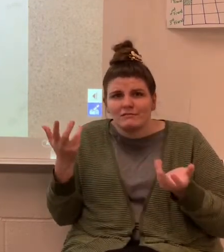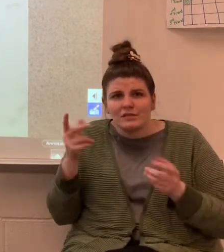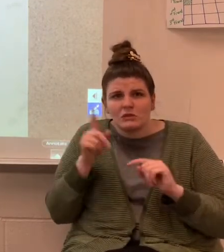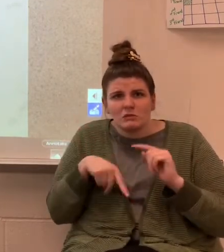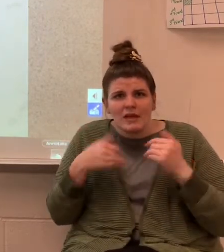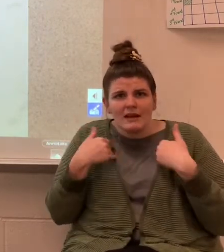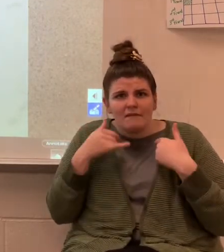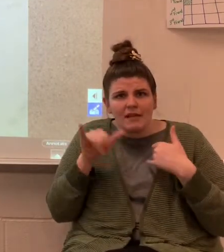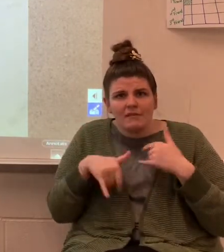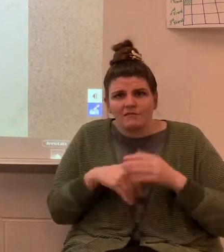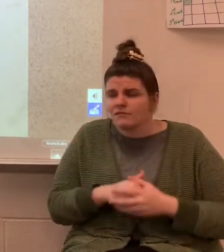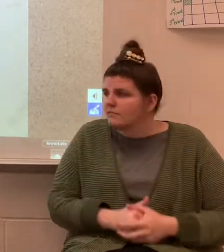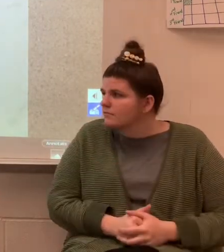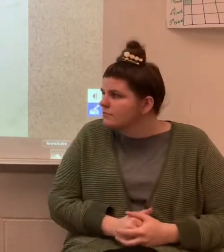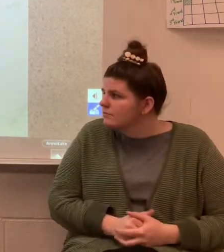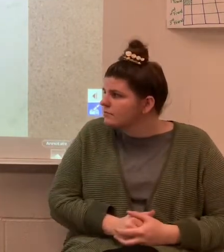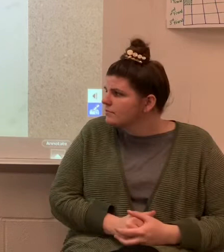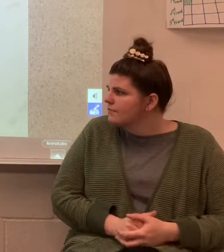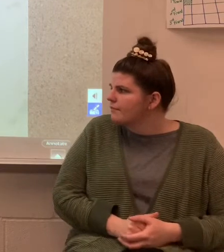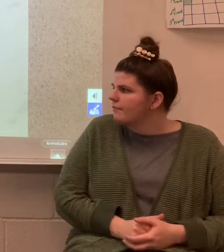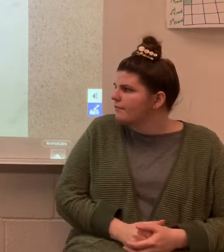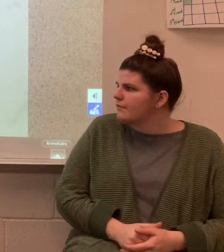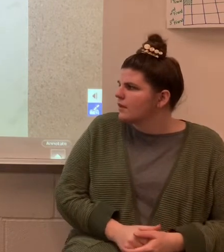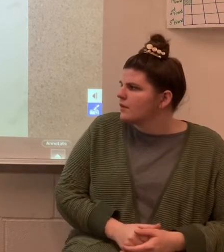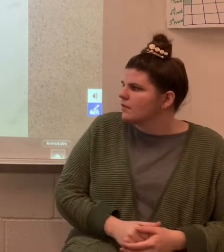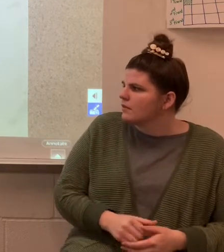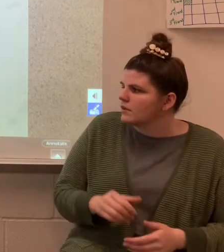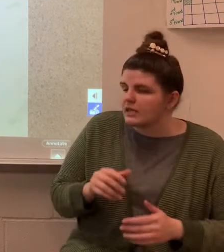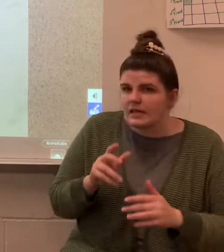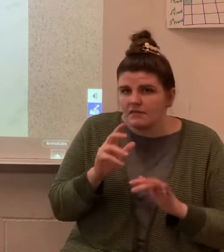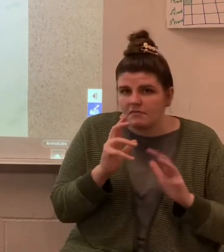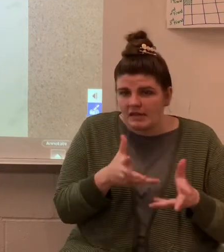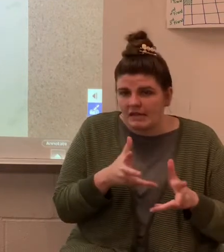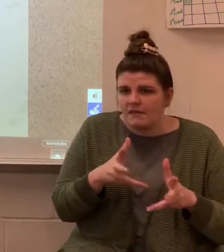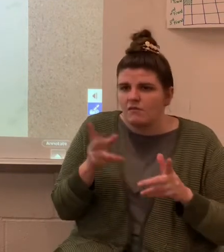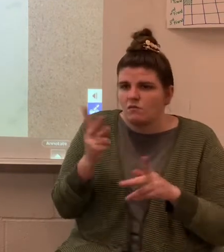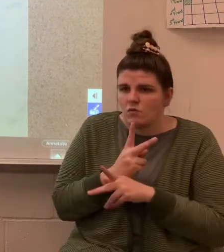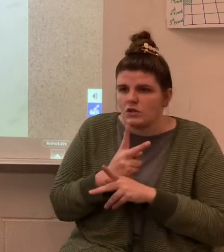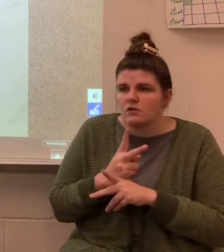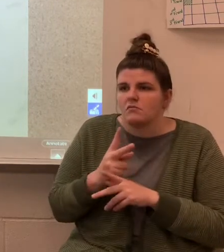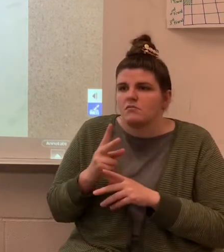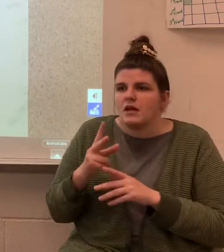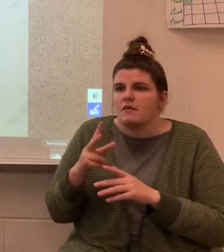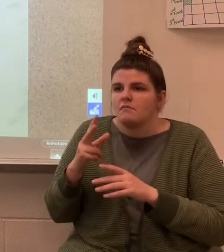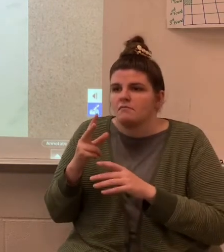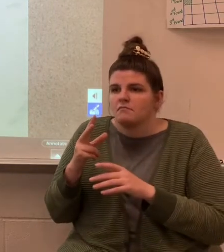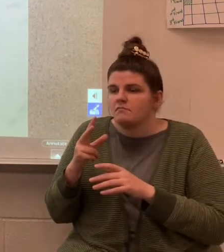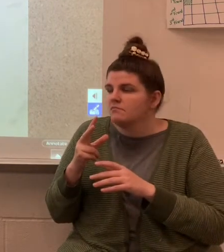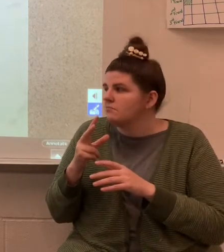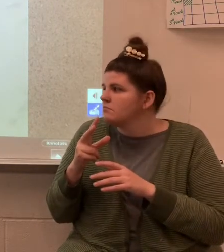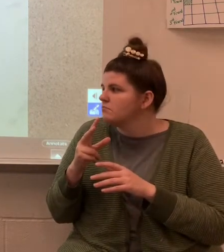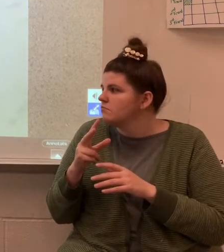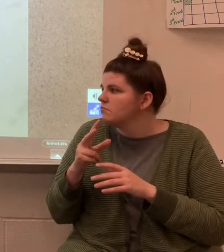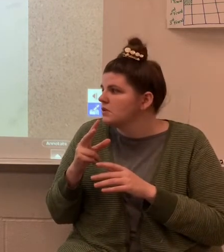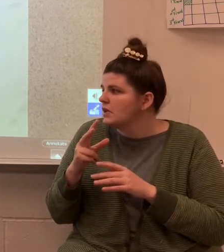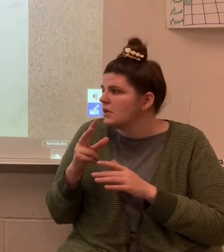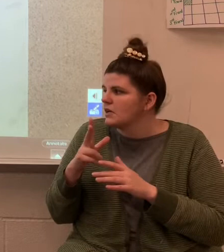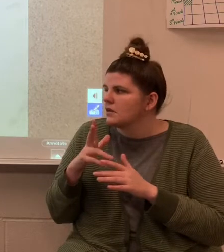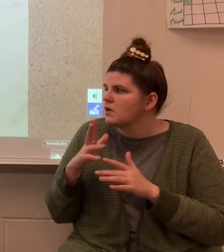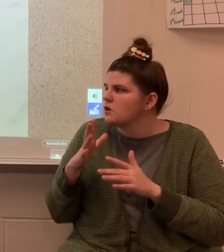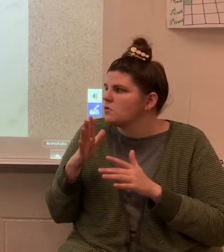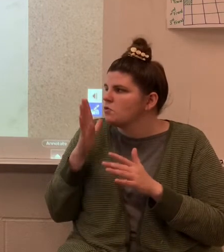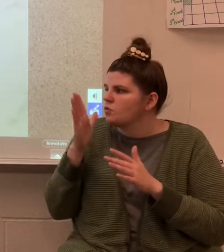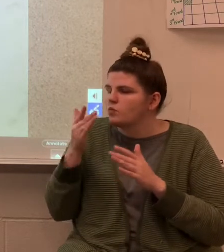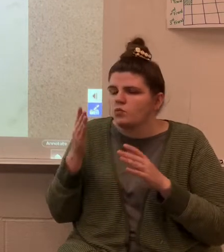check that one. We turn this into our whole, we keep, we multiply, we flip, and we're going to end up with